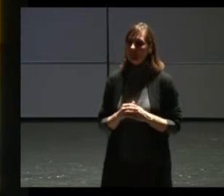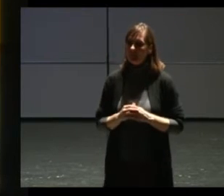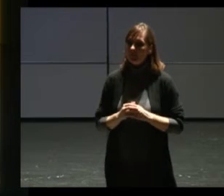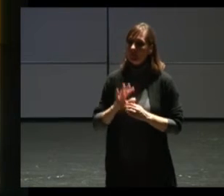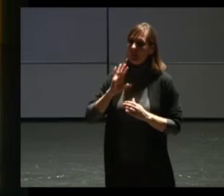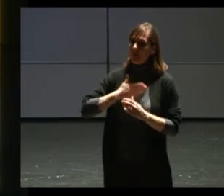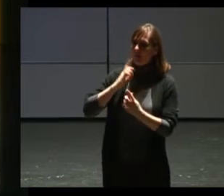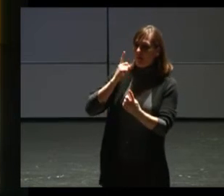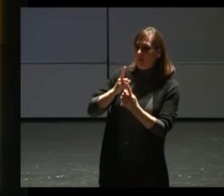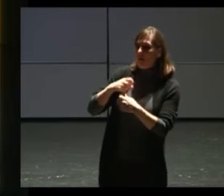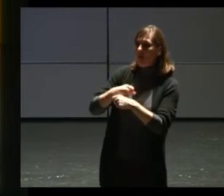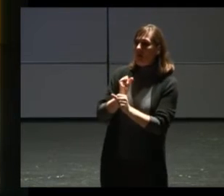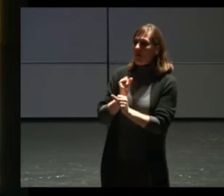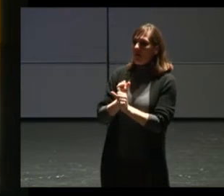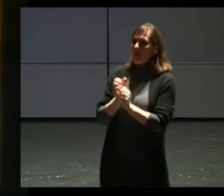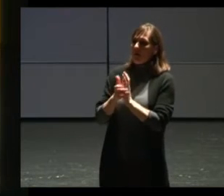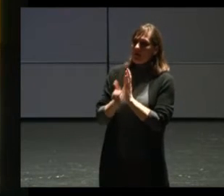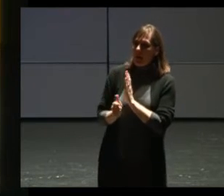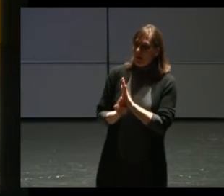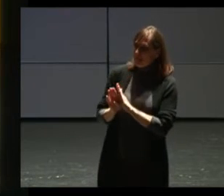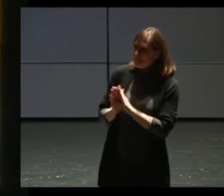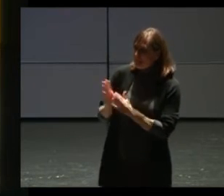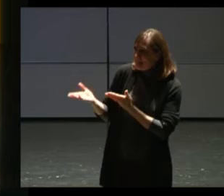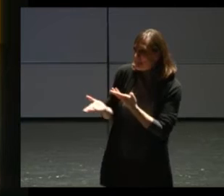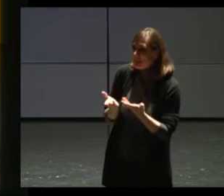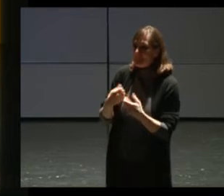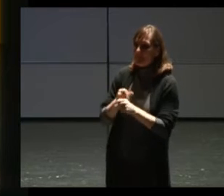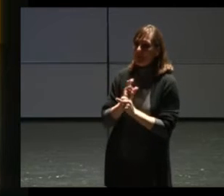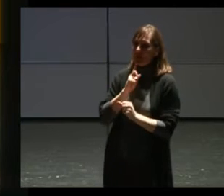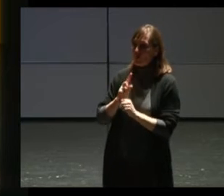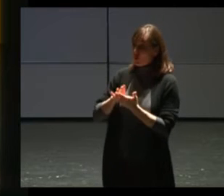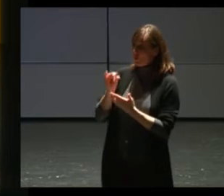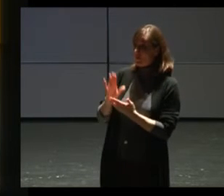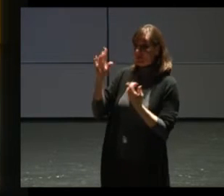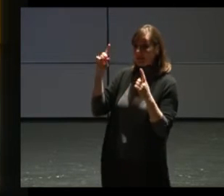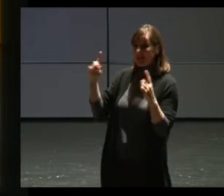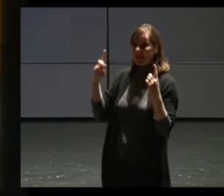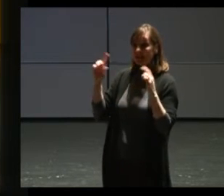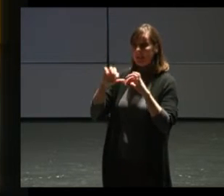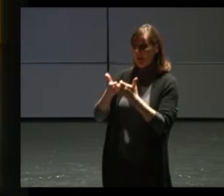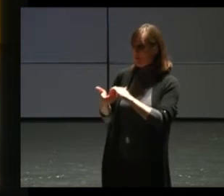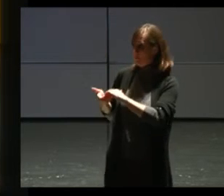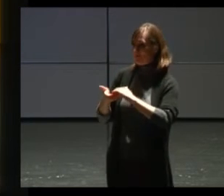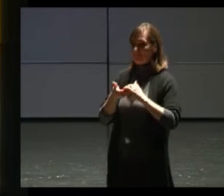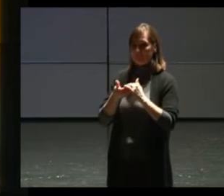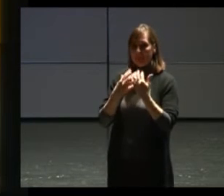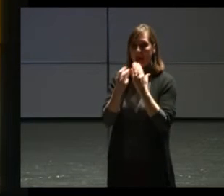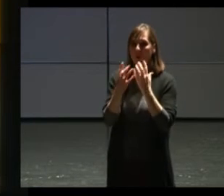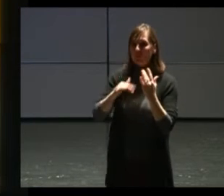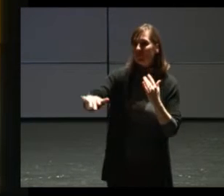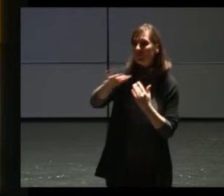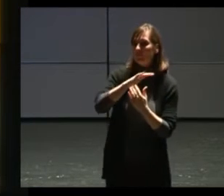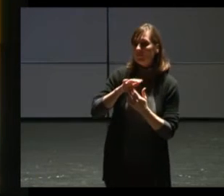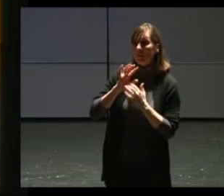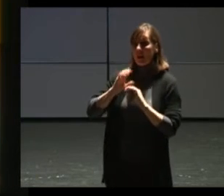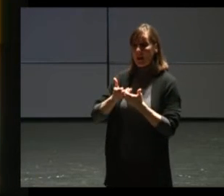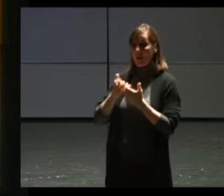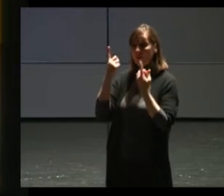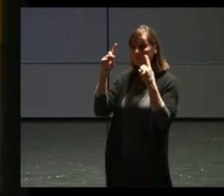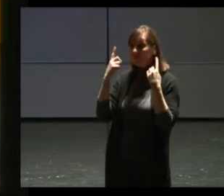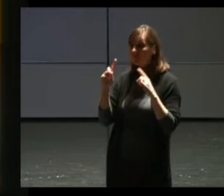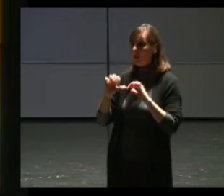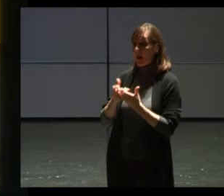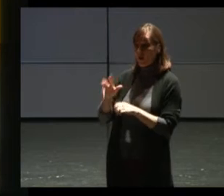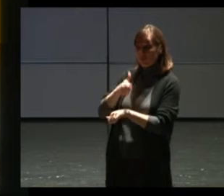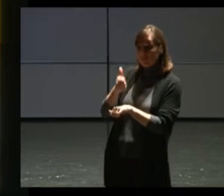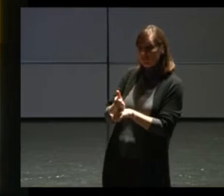pipeline, we create doors and pathways for student success based on our research prowess, the things that we do to engage in the